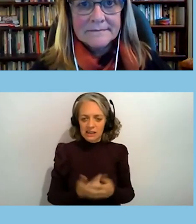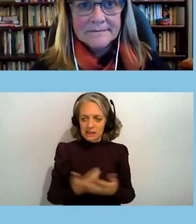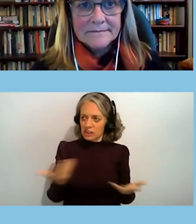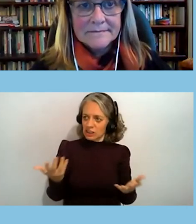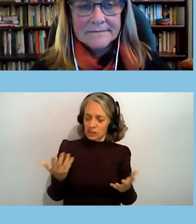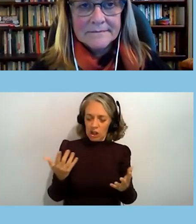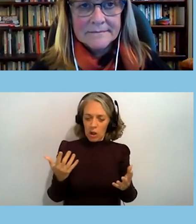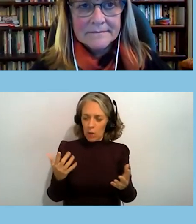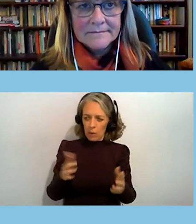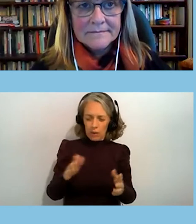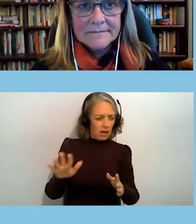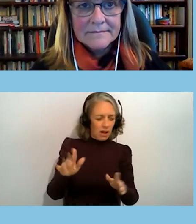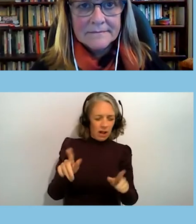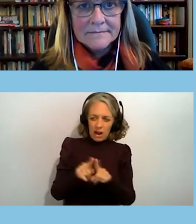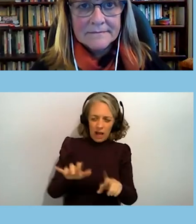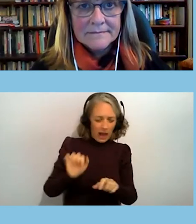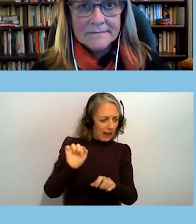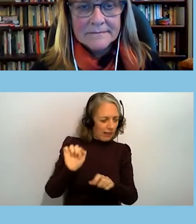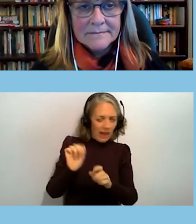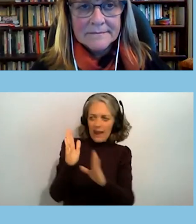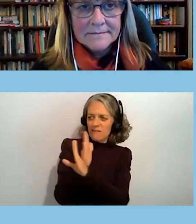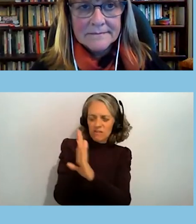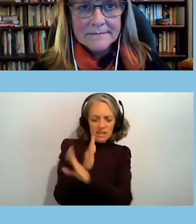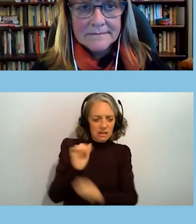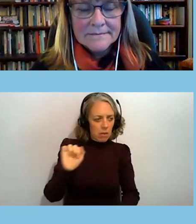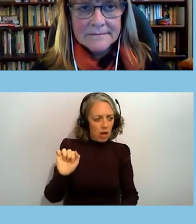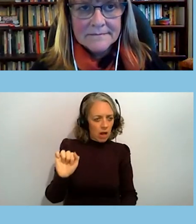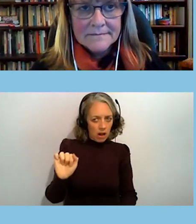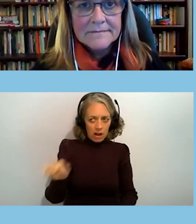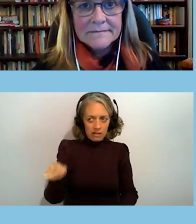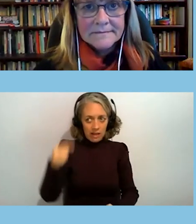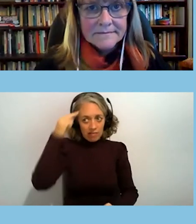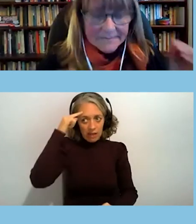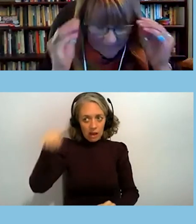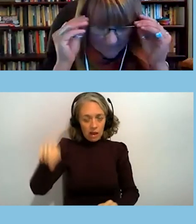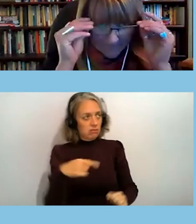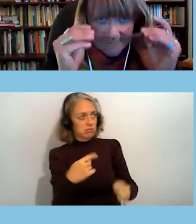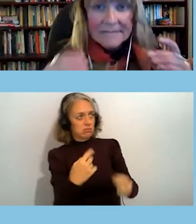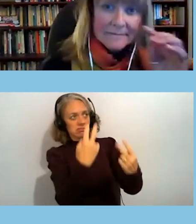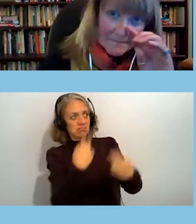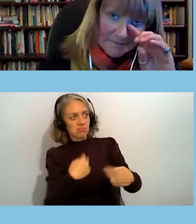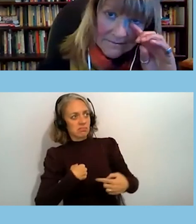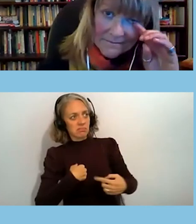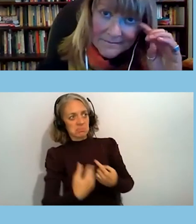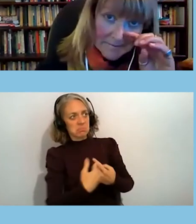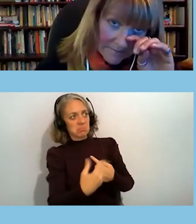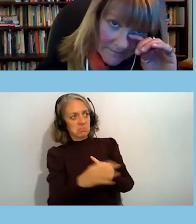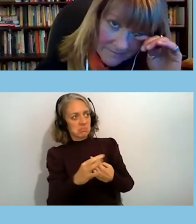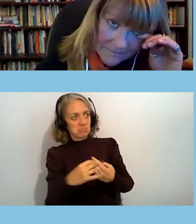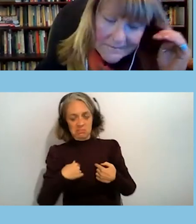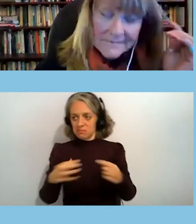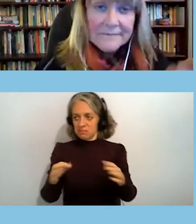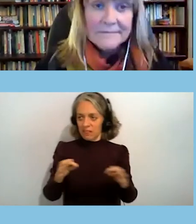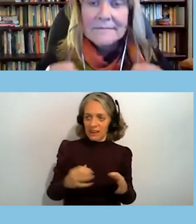invisibility of how they think they are perceived in the room. It's quite telling, and I think